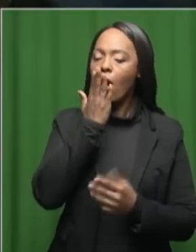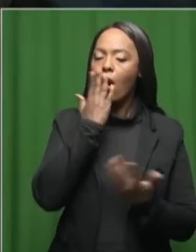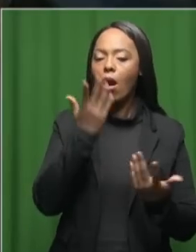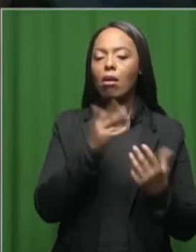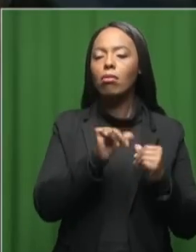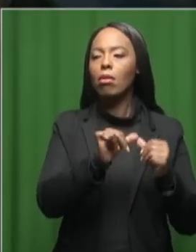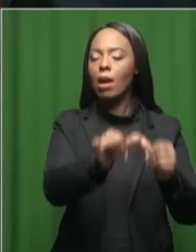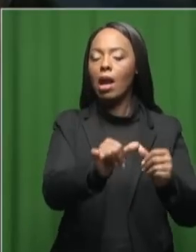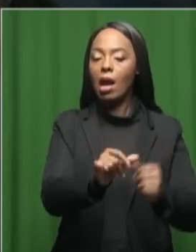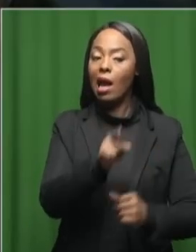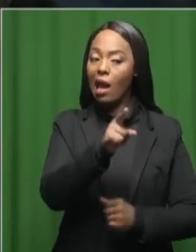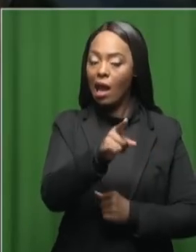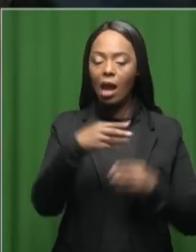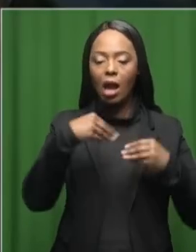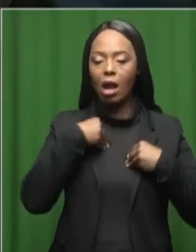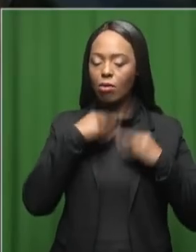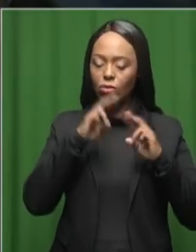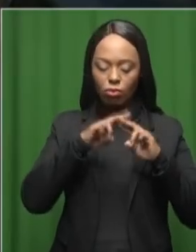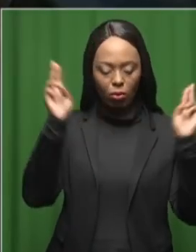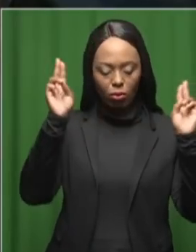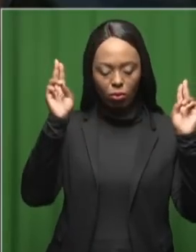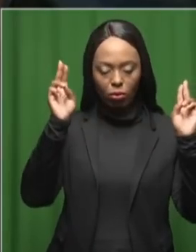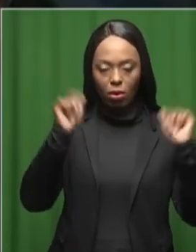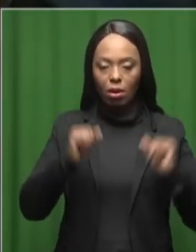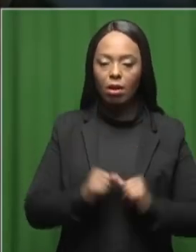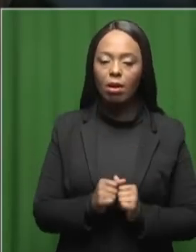cannot live with that situation whilst